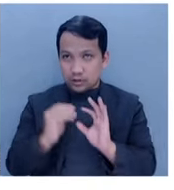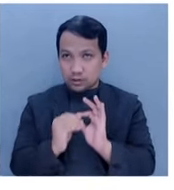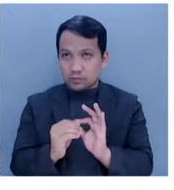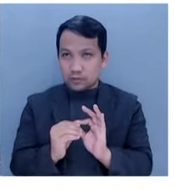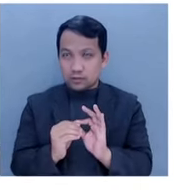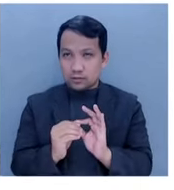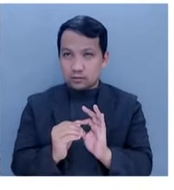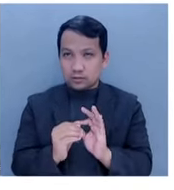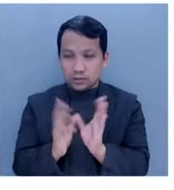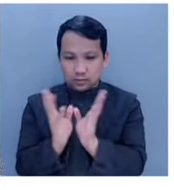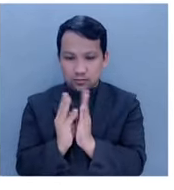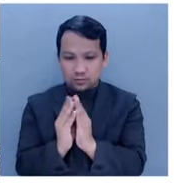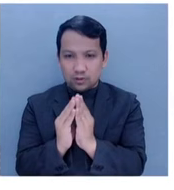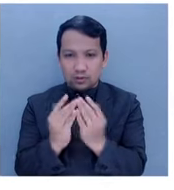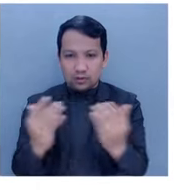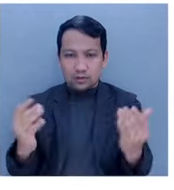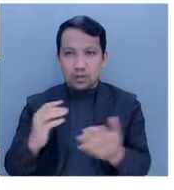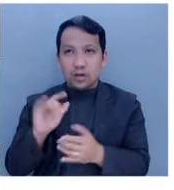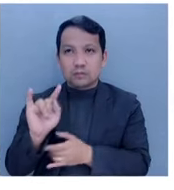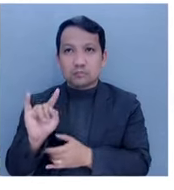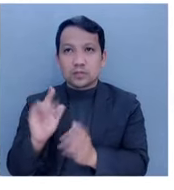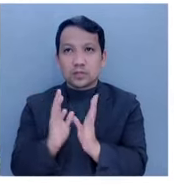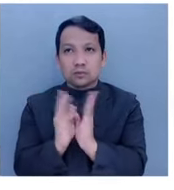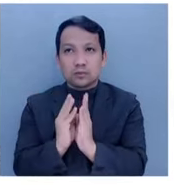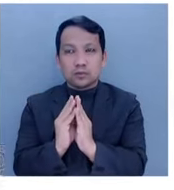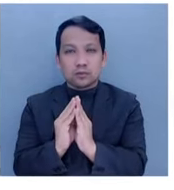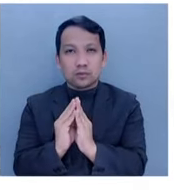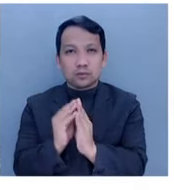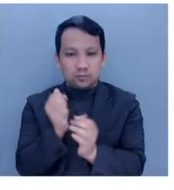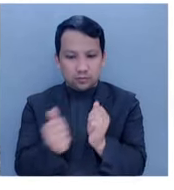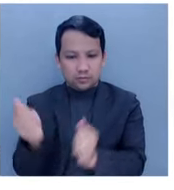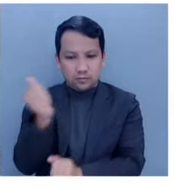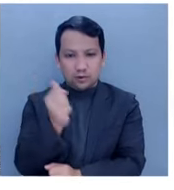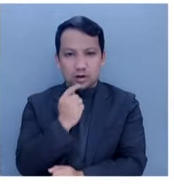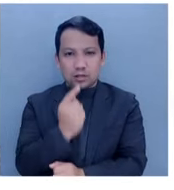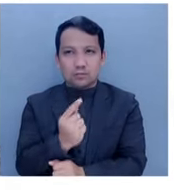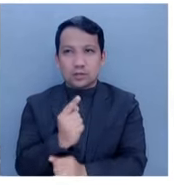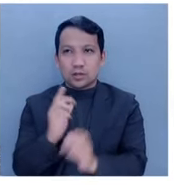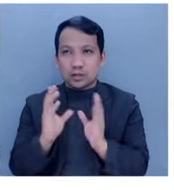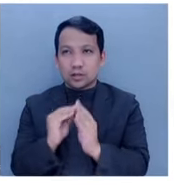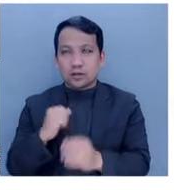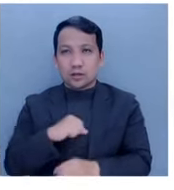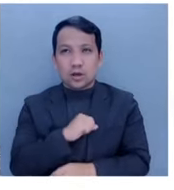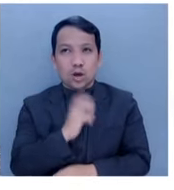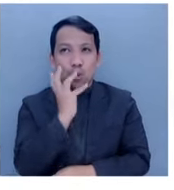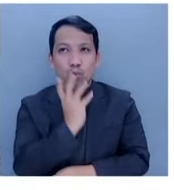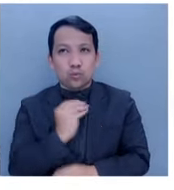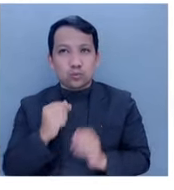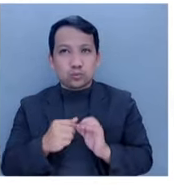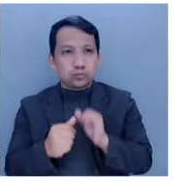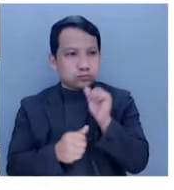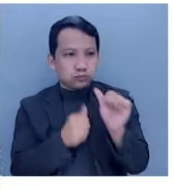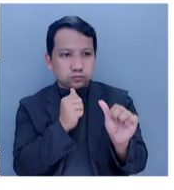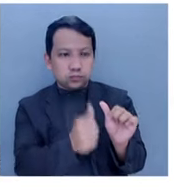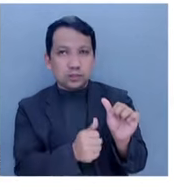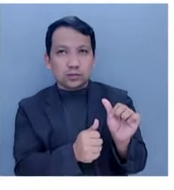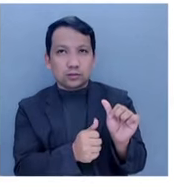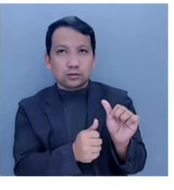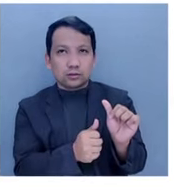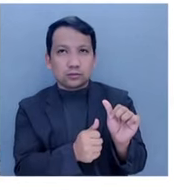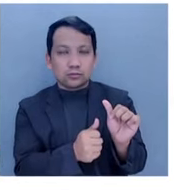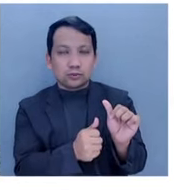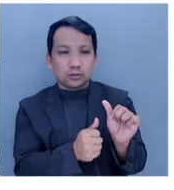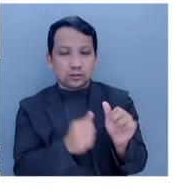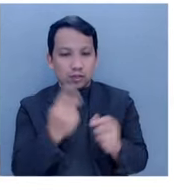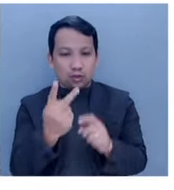press conference, and the superiors of these military officers and those who denied the custody of